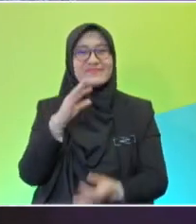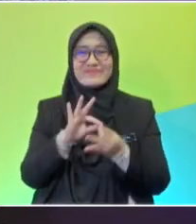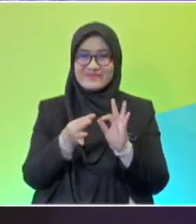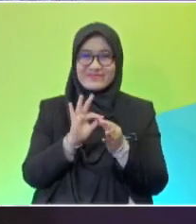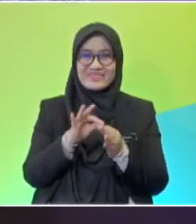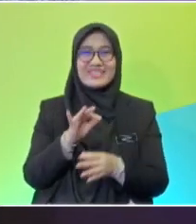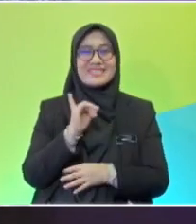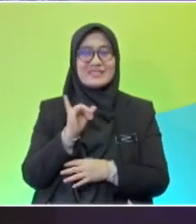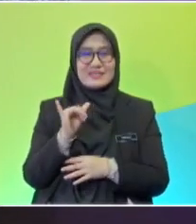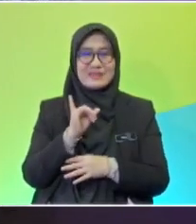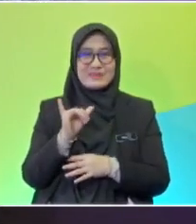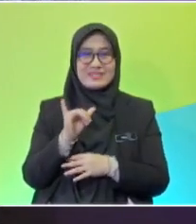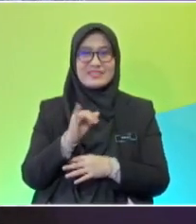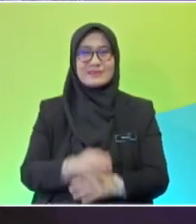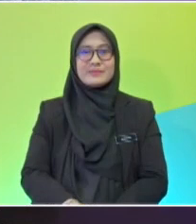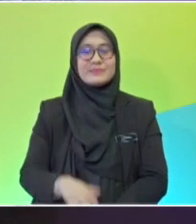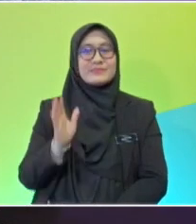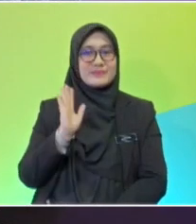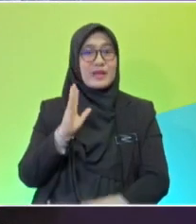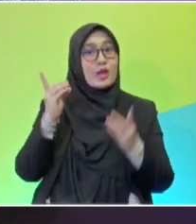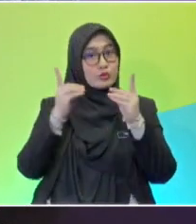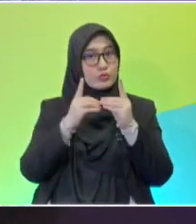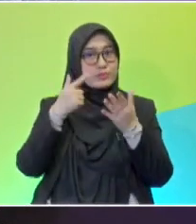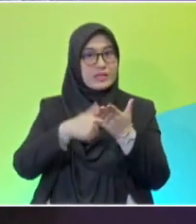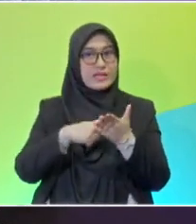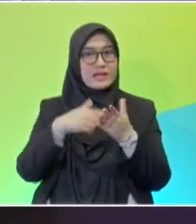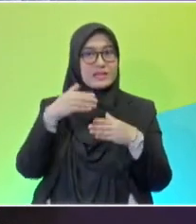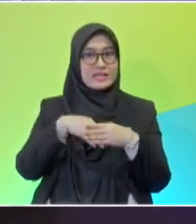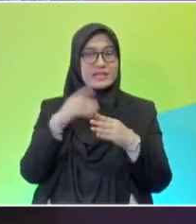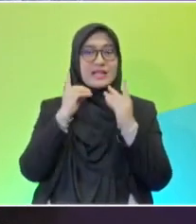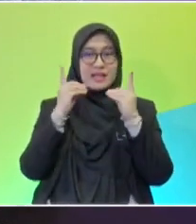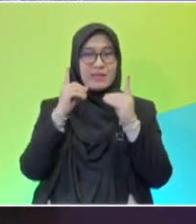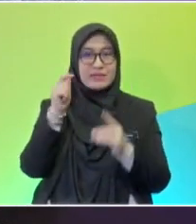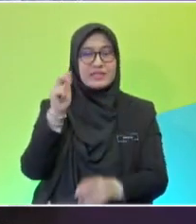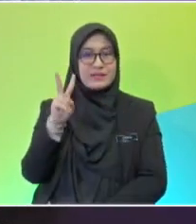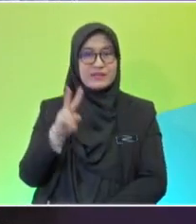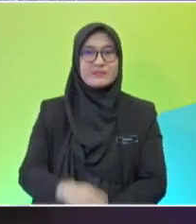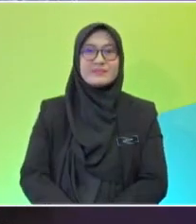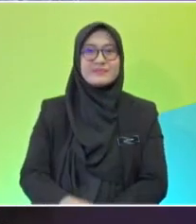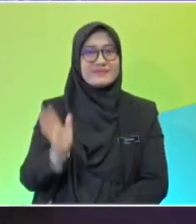today's episode. And we will see you again only on EduwebTV KPM. Bye, everyone. Bye, everyone.